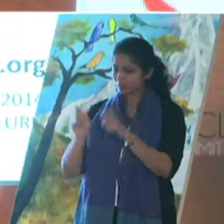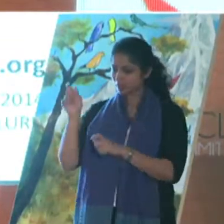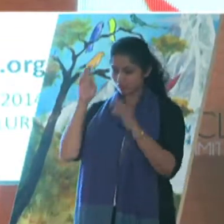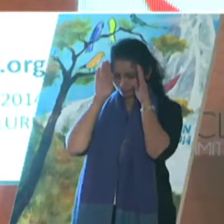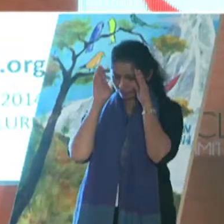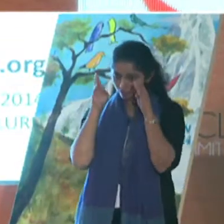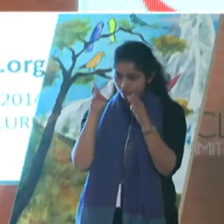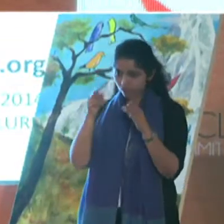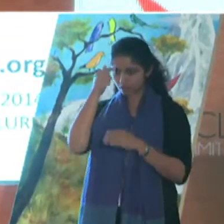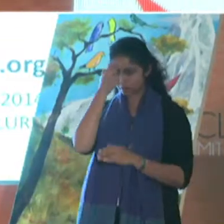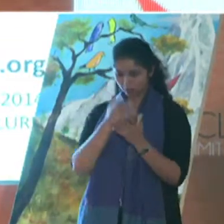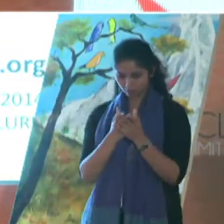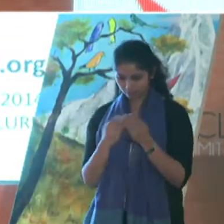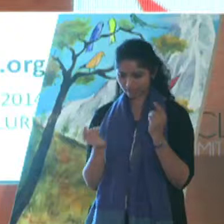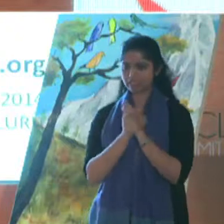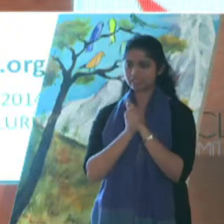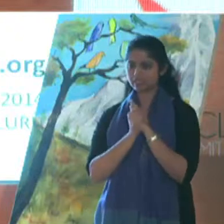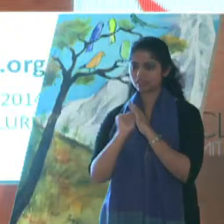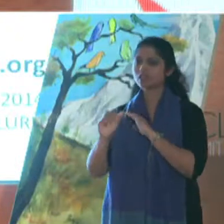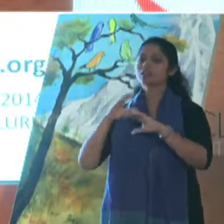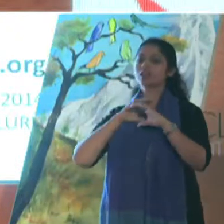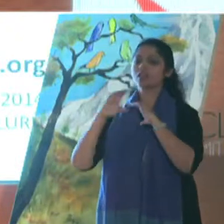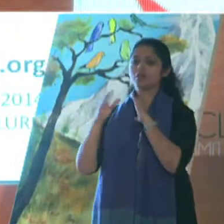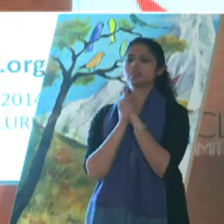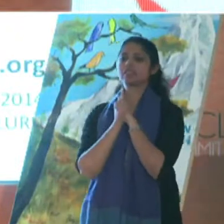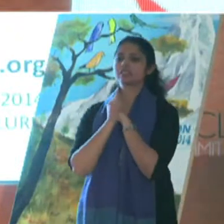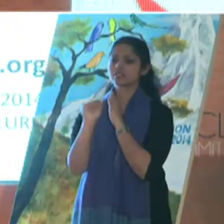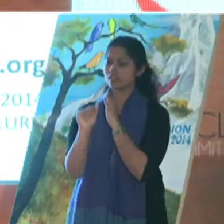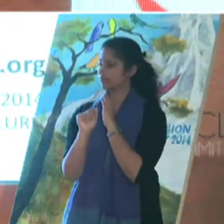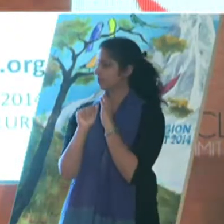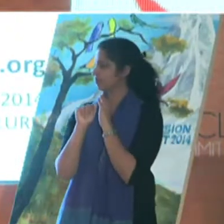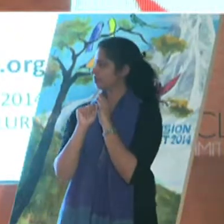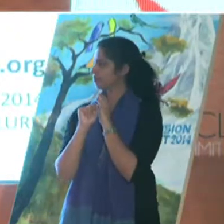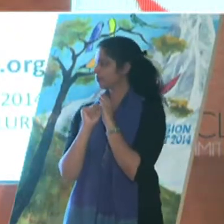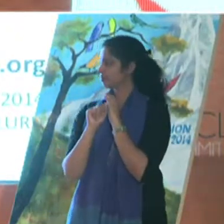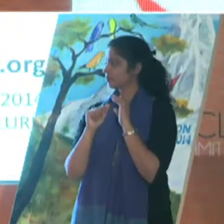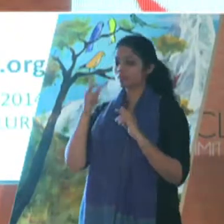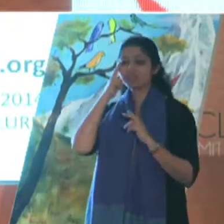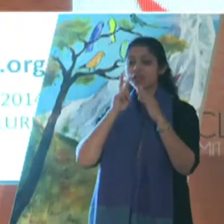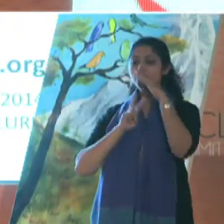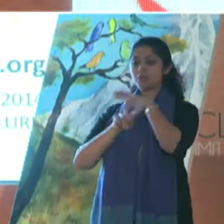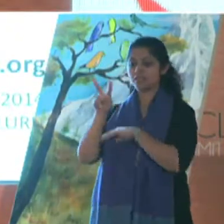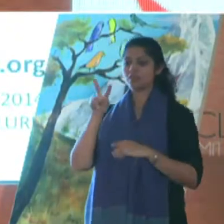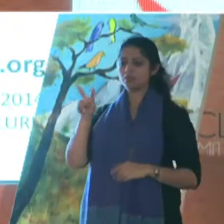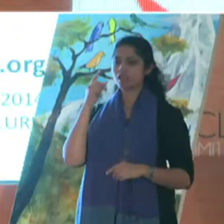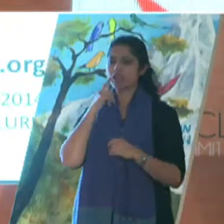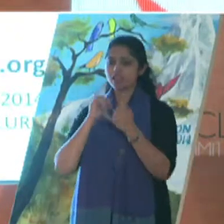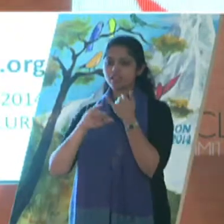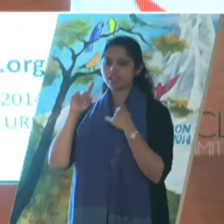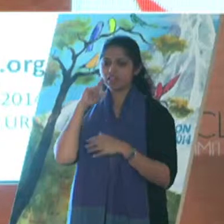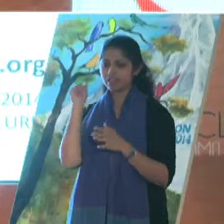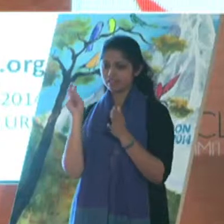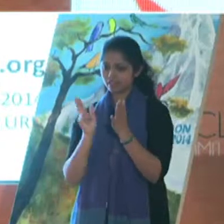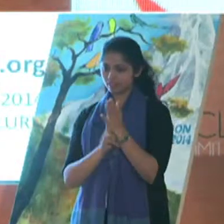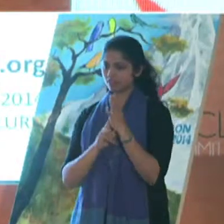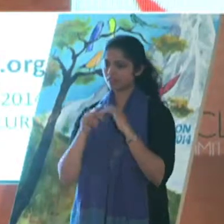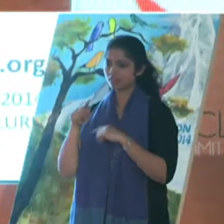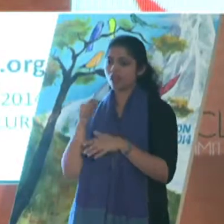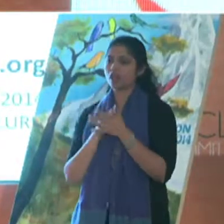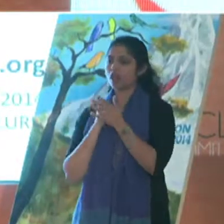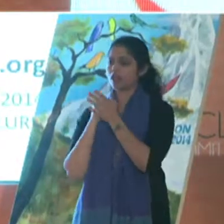Focus, problem-solving skills, communication skills, and vision. Leaders. So